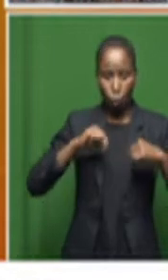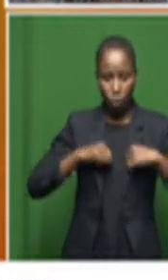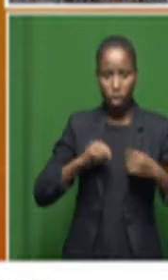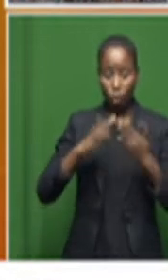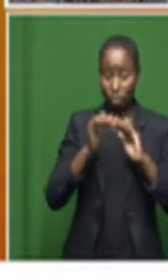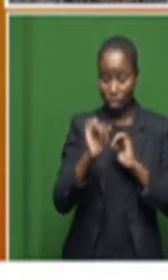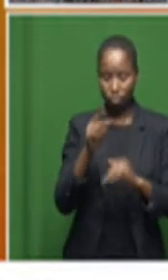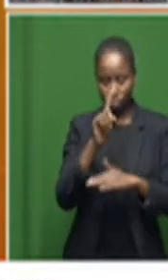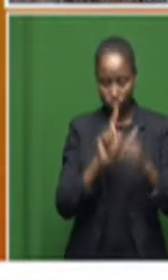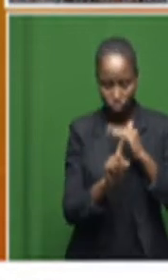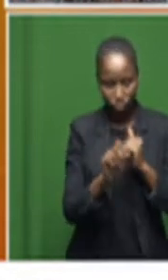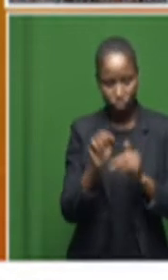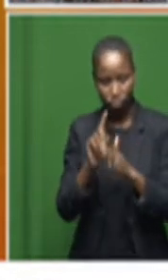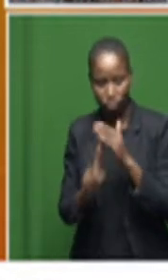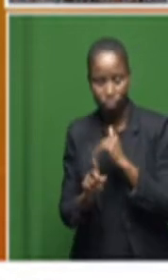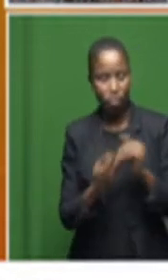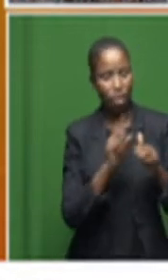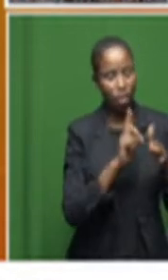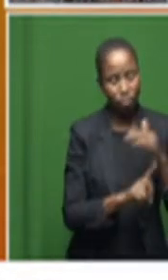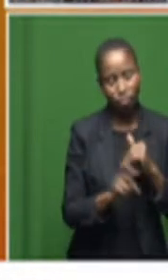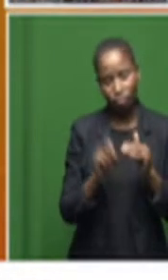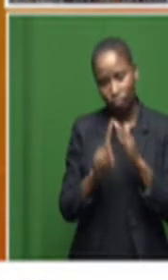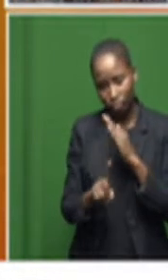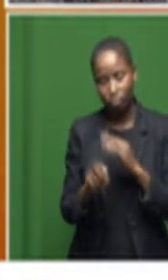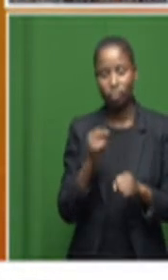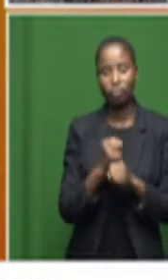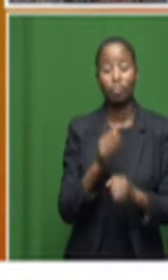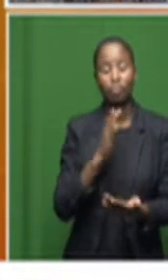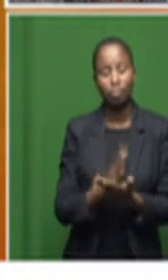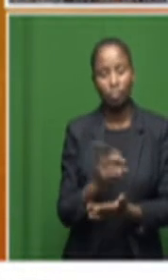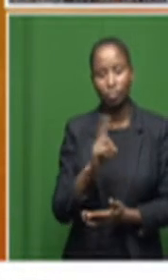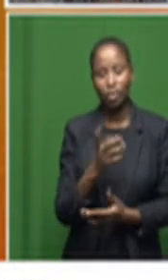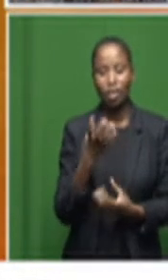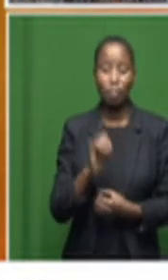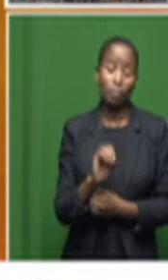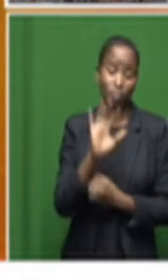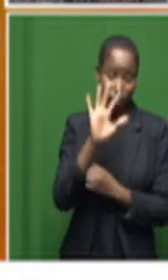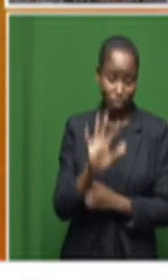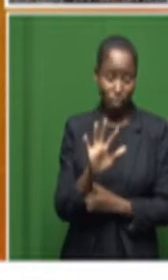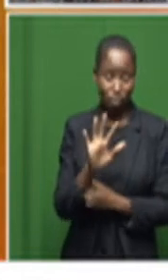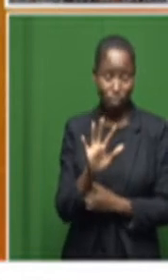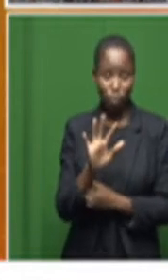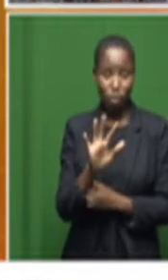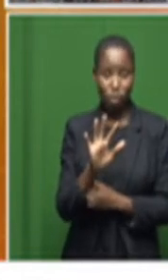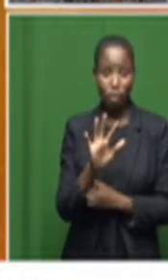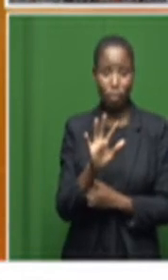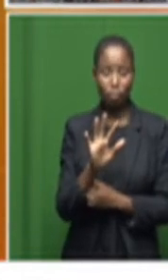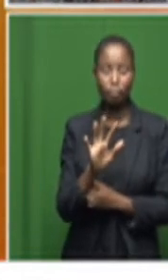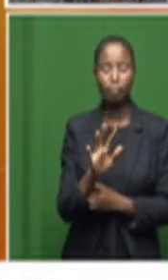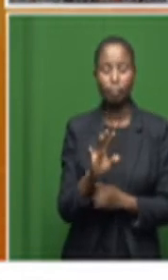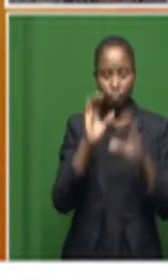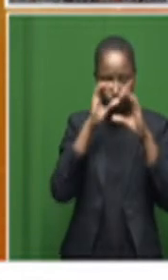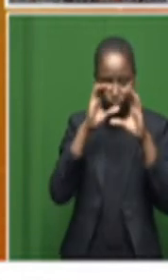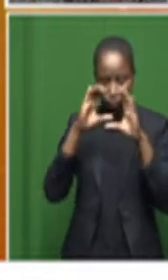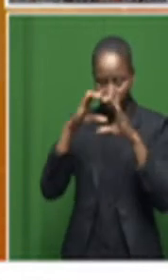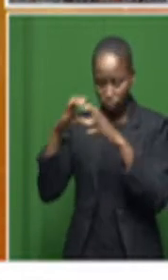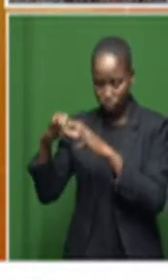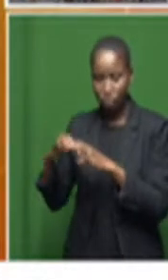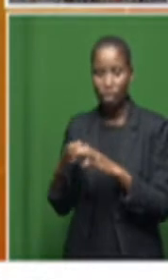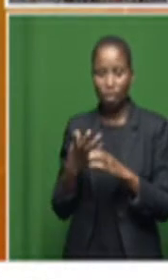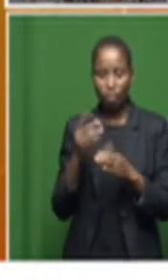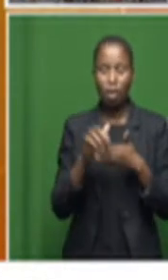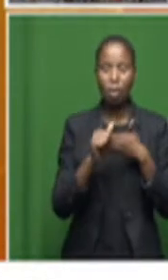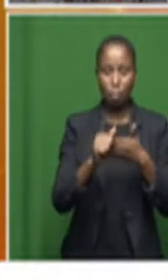our approach is to ensure that there are 5 areas that we look into. We have our political leadership,